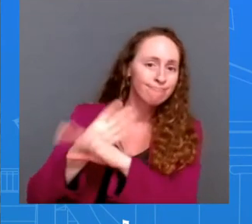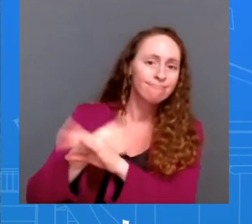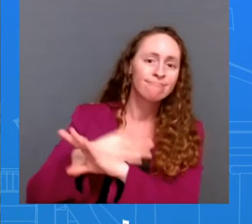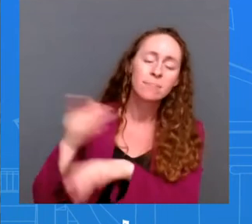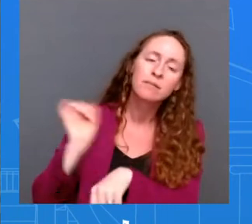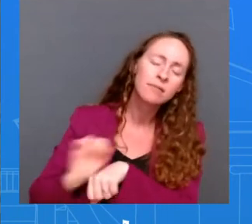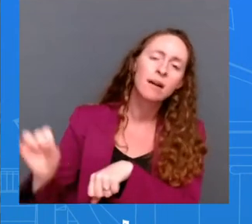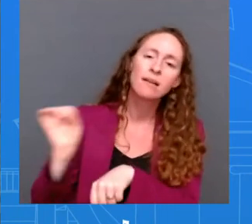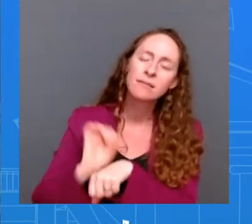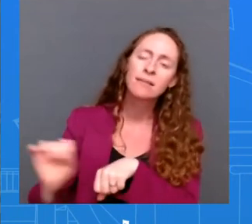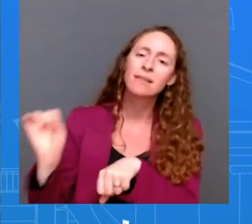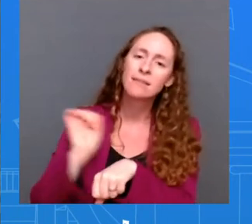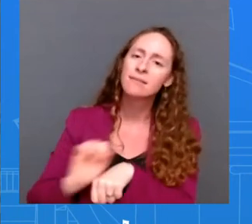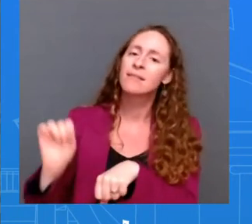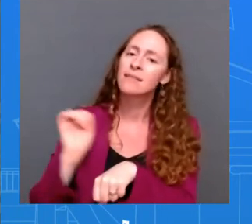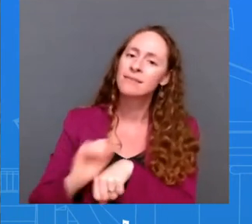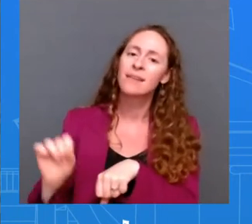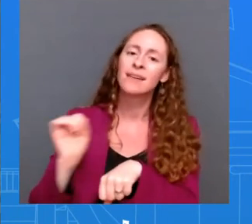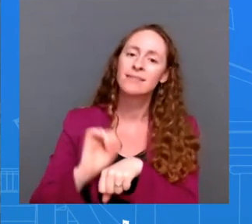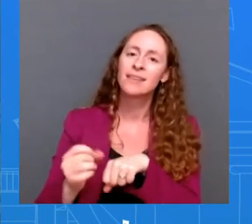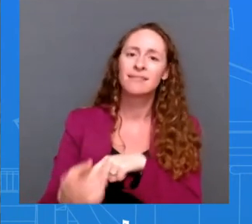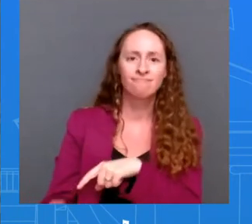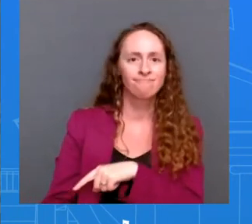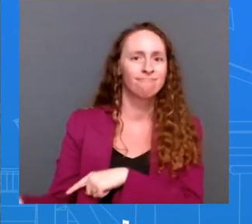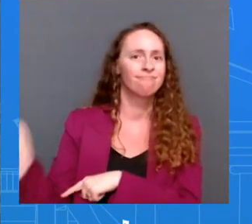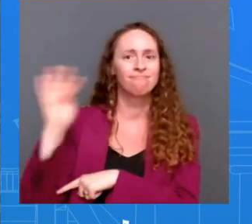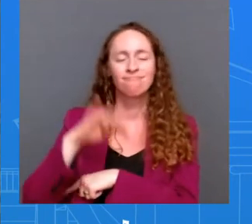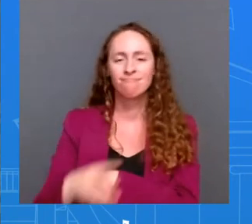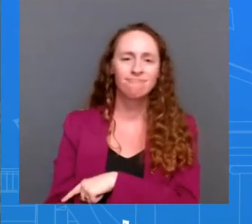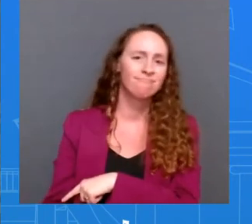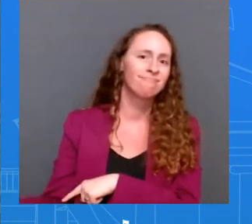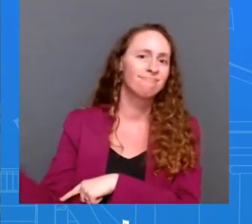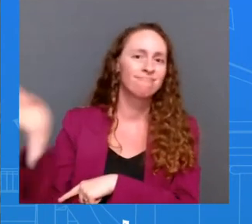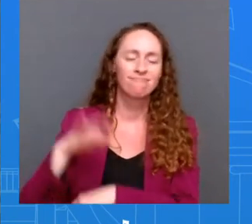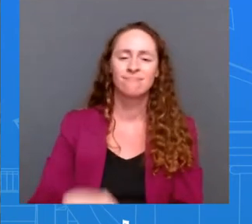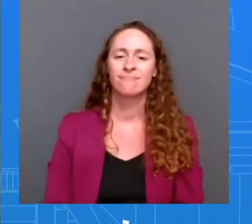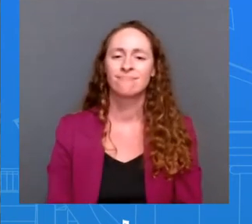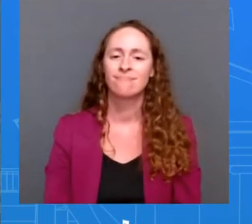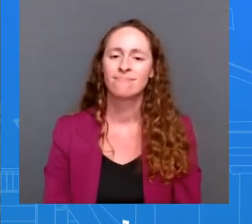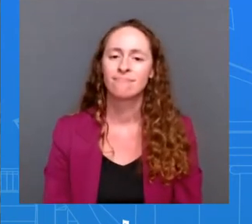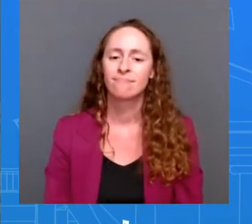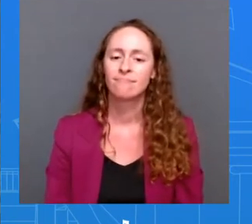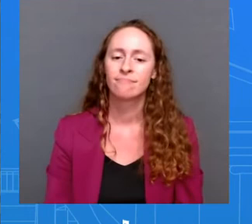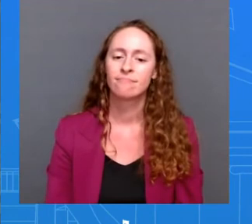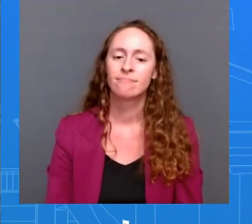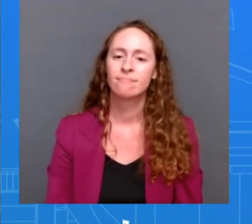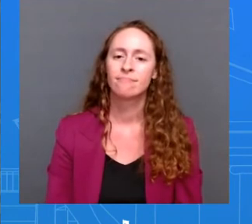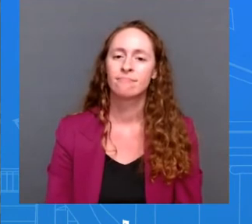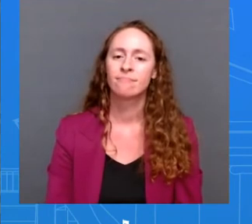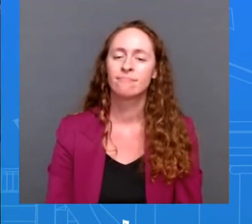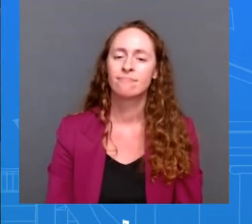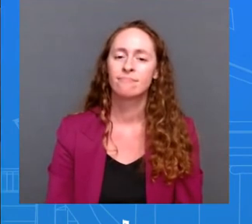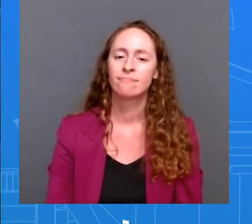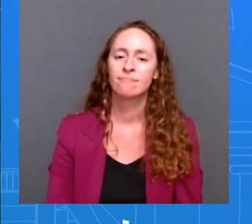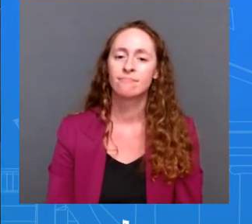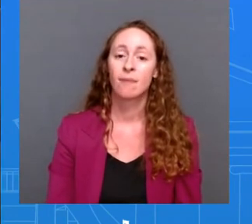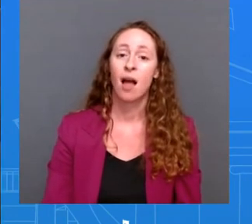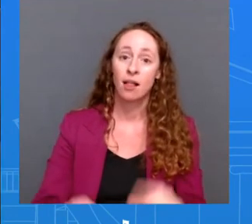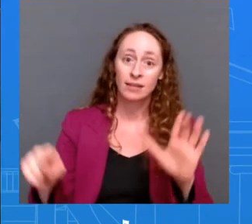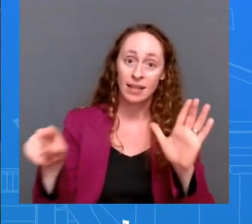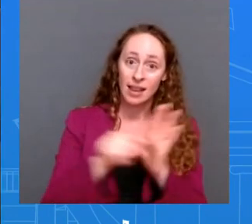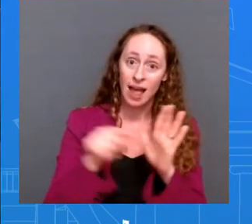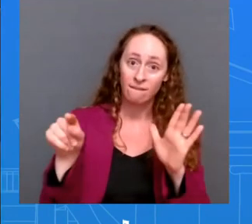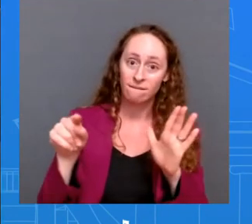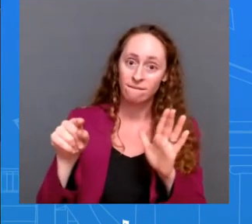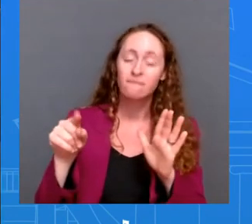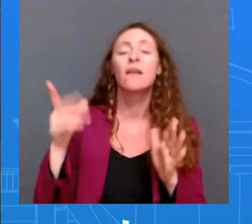residence these past couple of days until he has, at least in person, until he has that negative test. So just one day, the first time he tests negative, he will